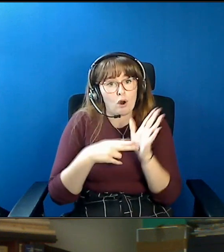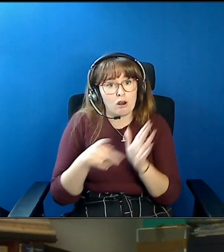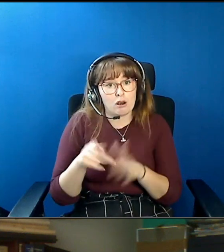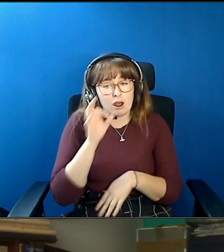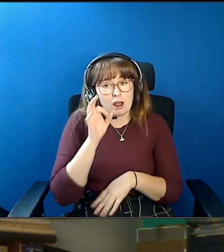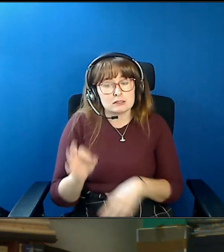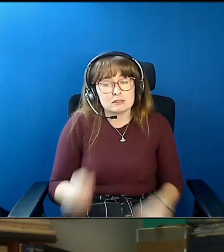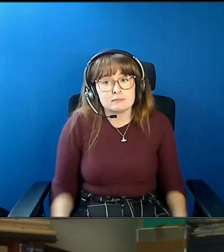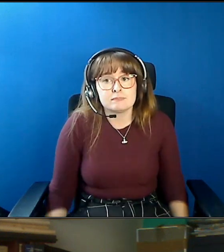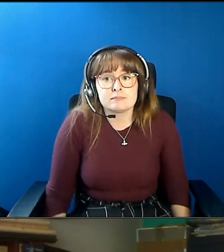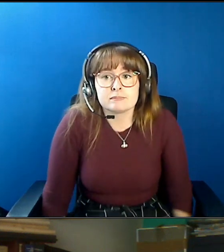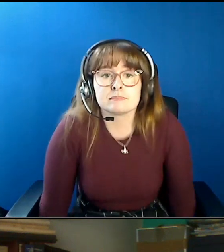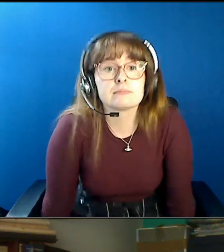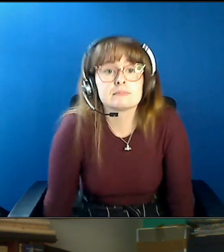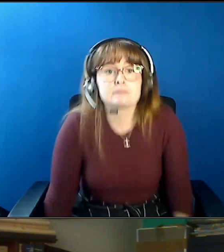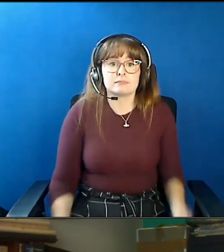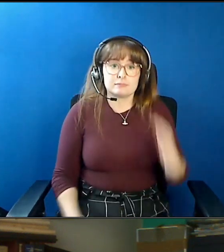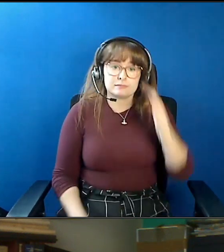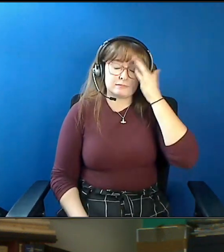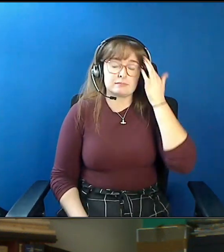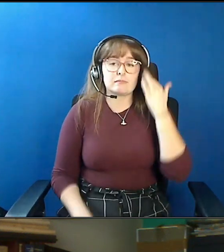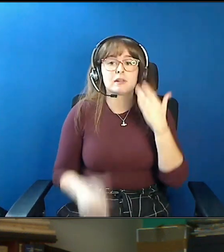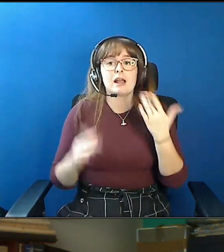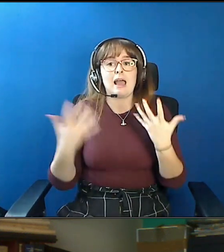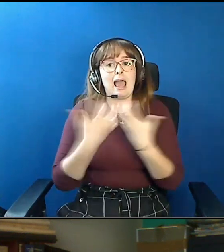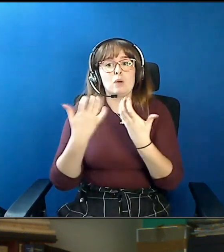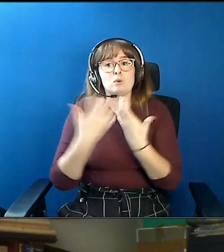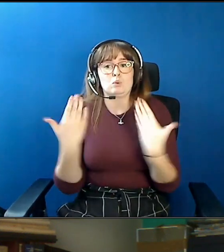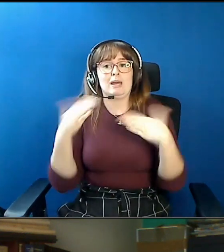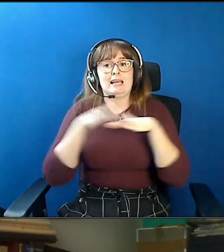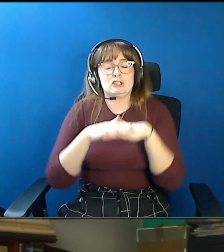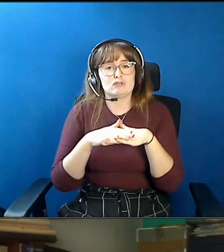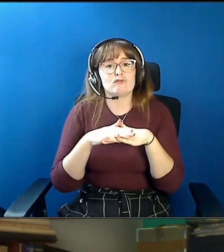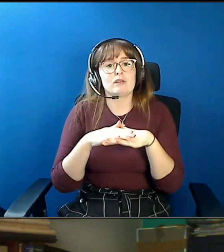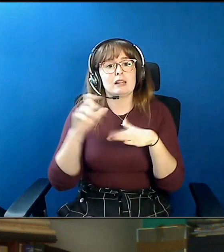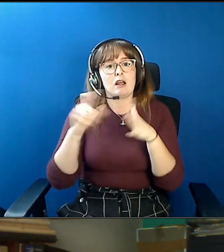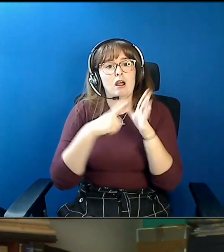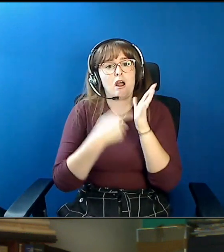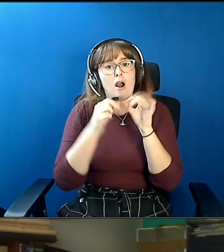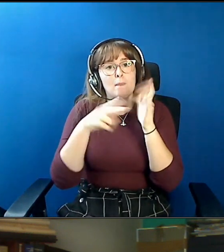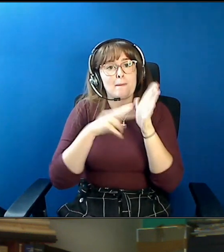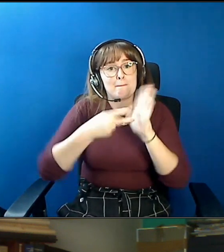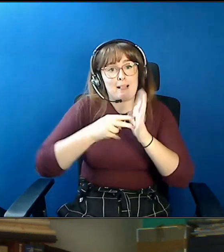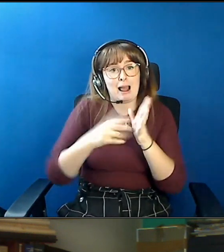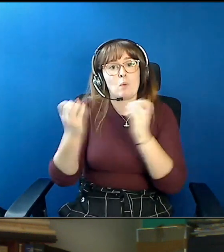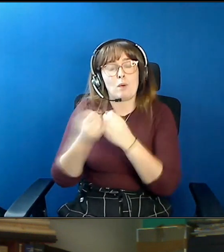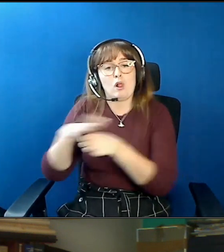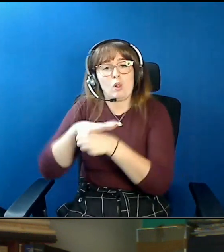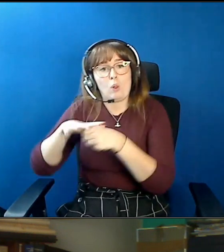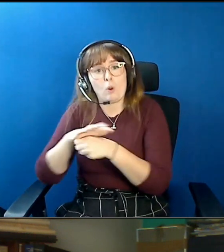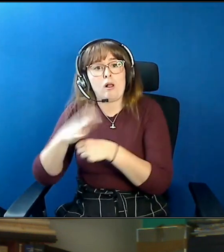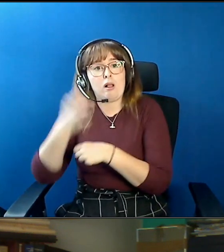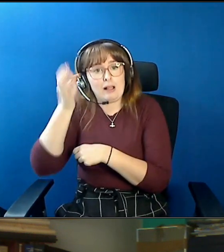So how best to integrate a housing stock decarbonisation plan with a local area energy